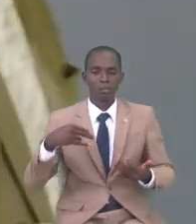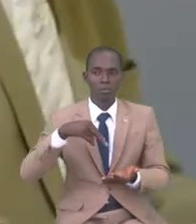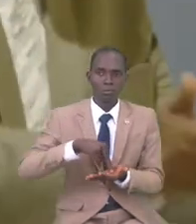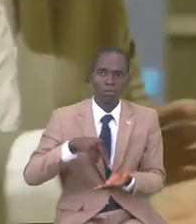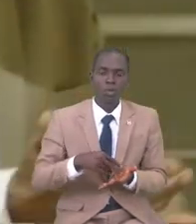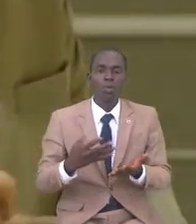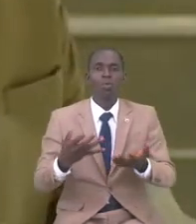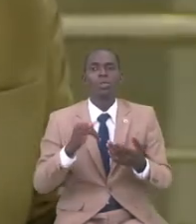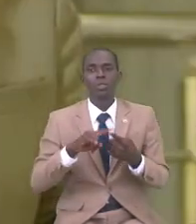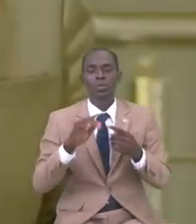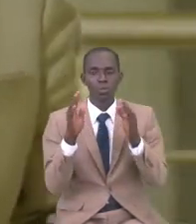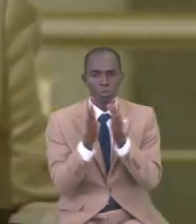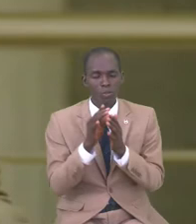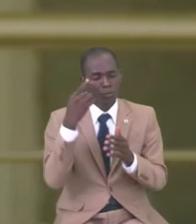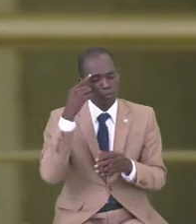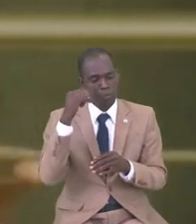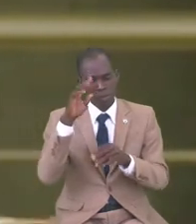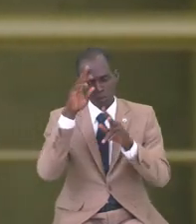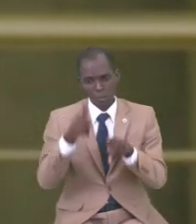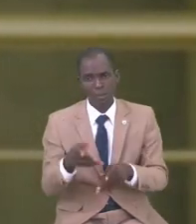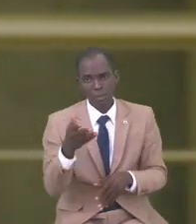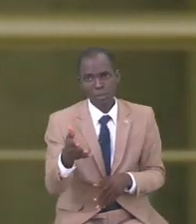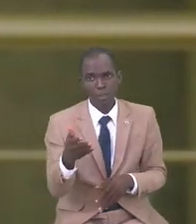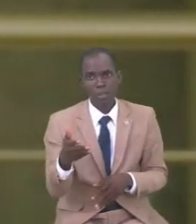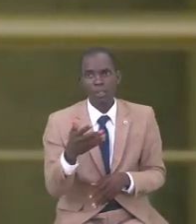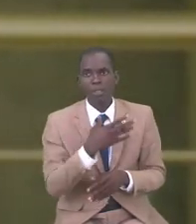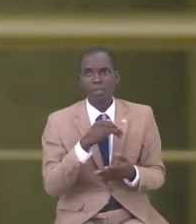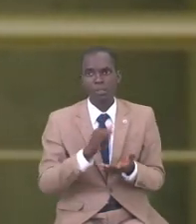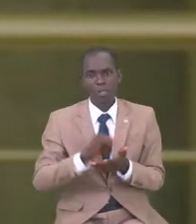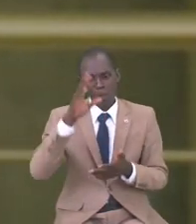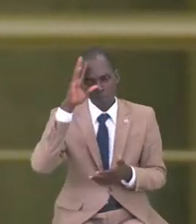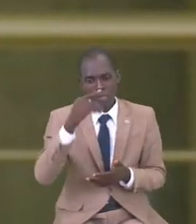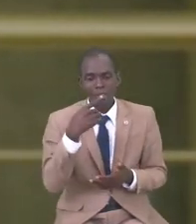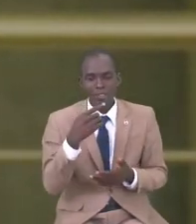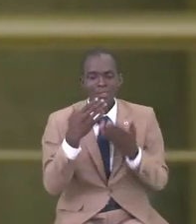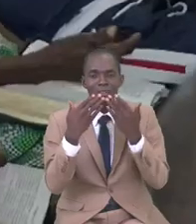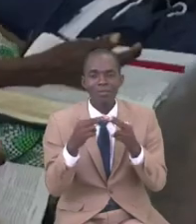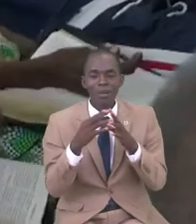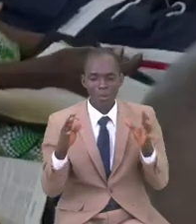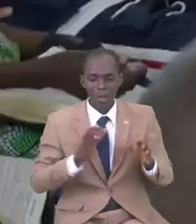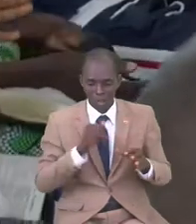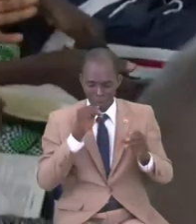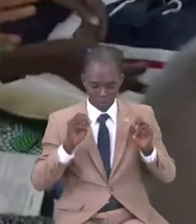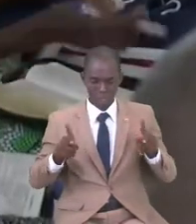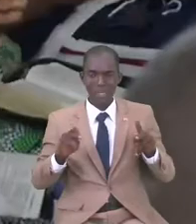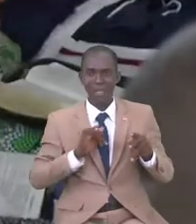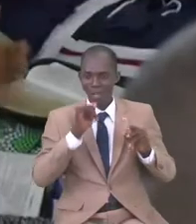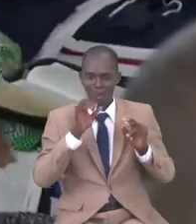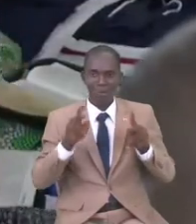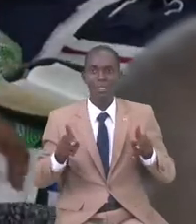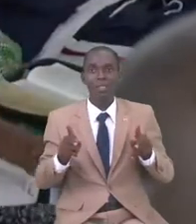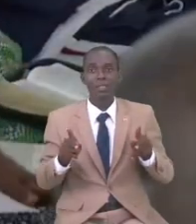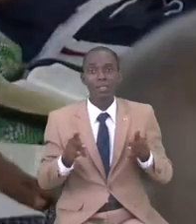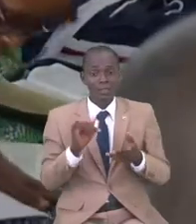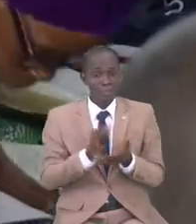to pray for the man on the bed. And the man rose up and said, thank you very much, I'm healed. He had not